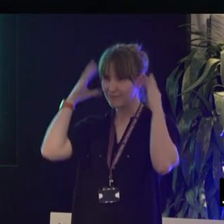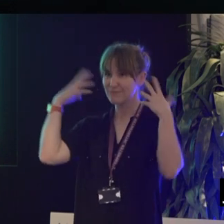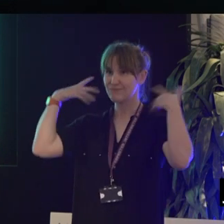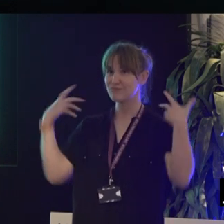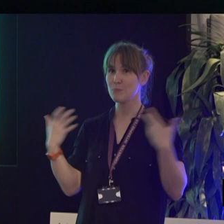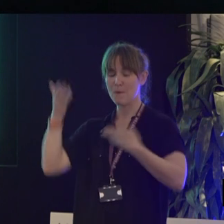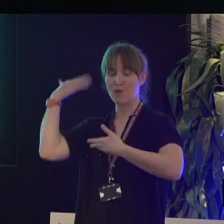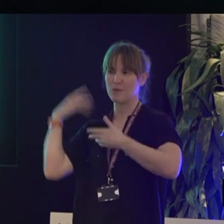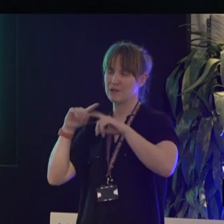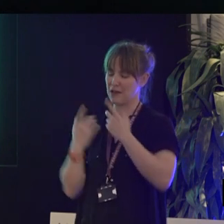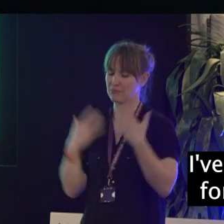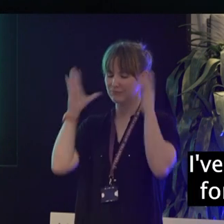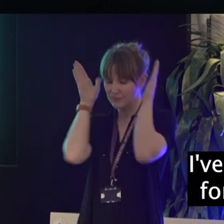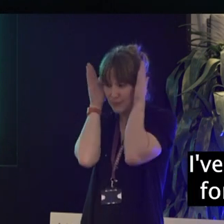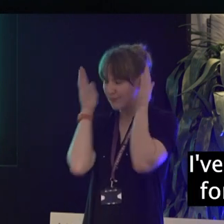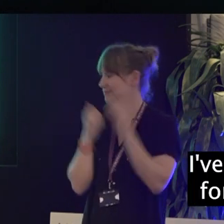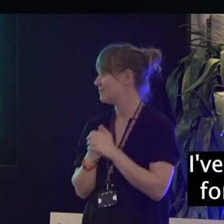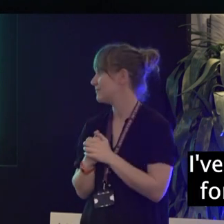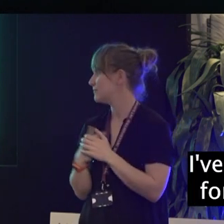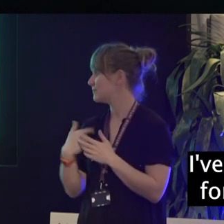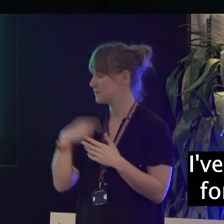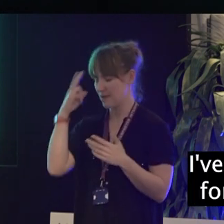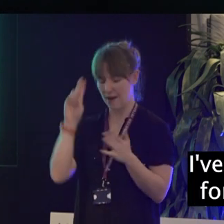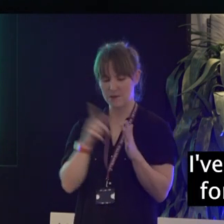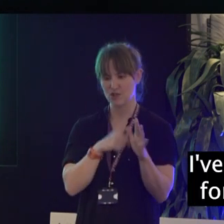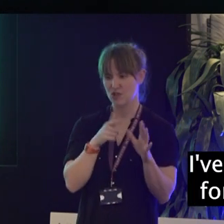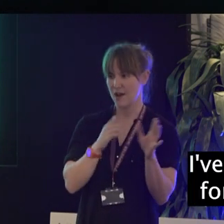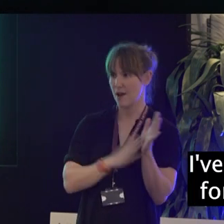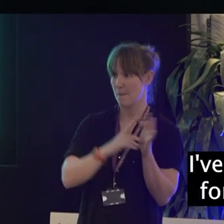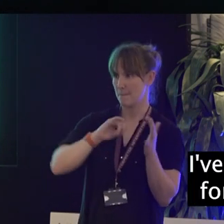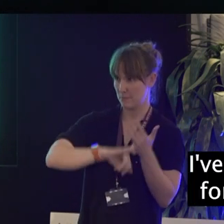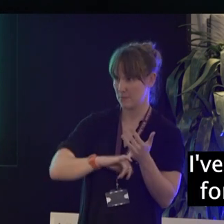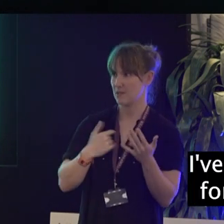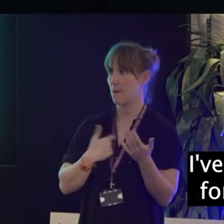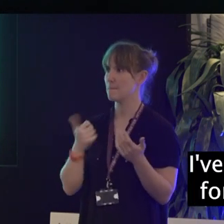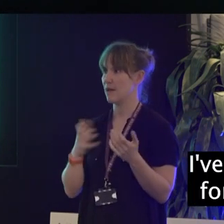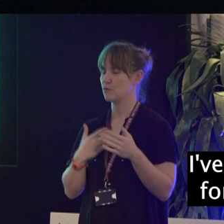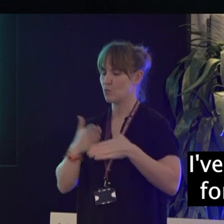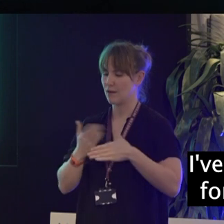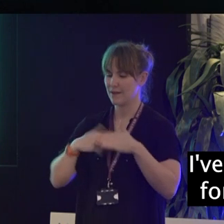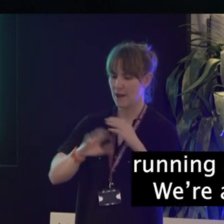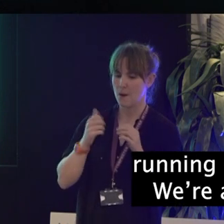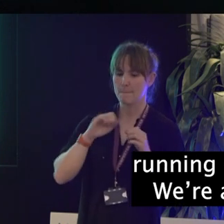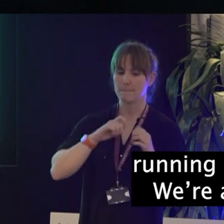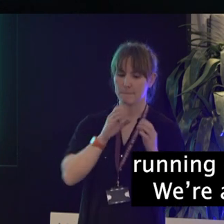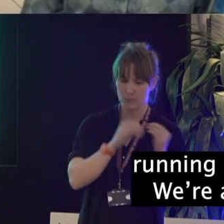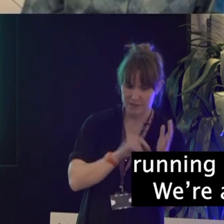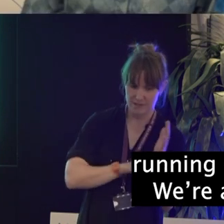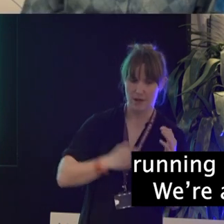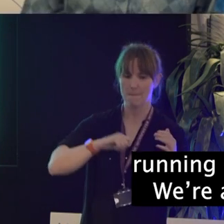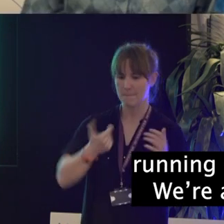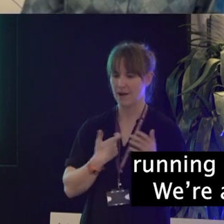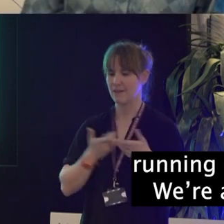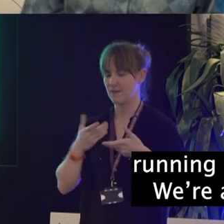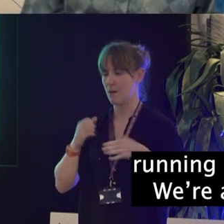left. So my name's James Binns. I've been in Bristol and Bath Media for about 30 years and currently running a business in Bath